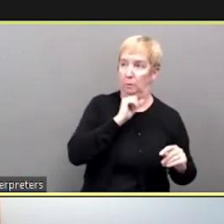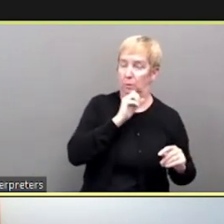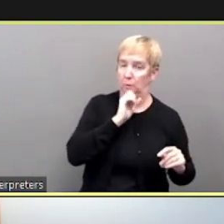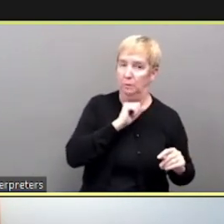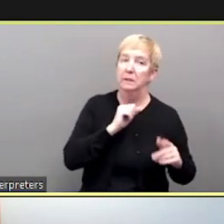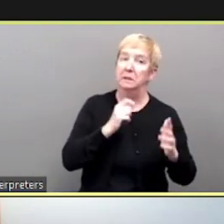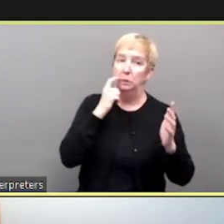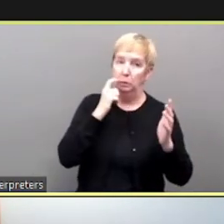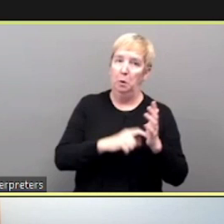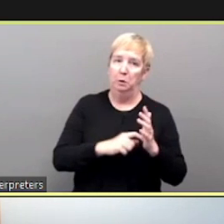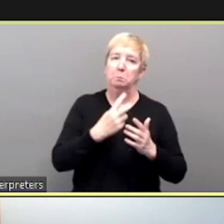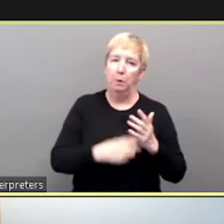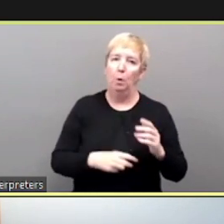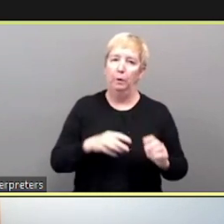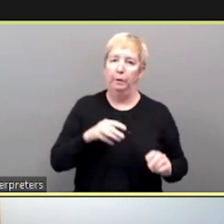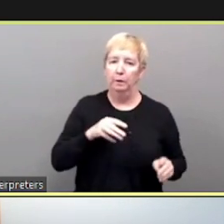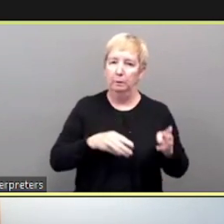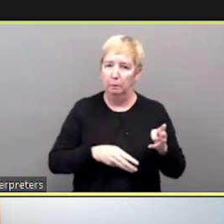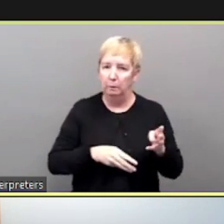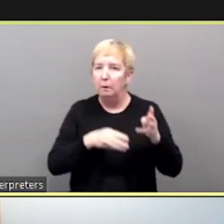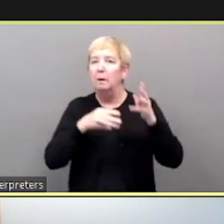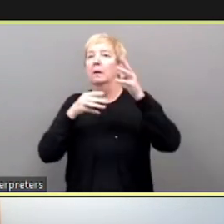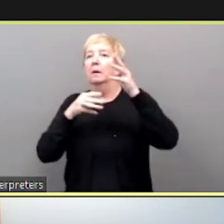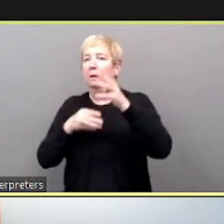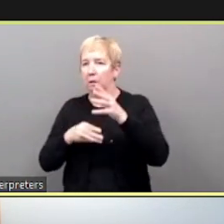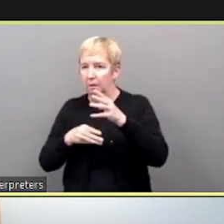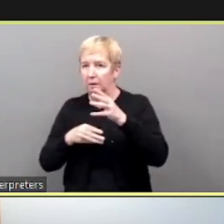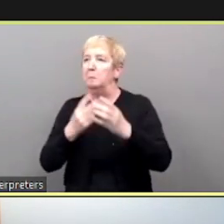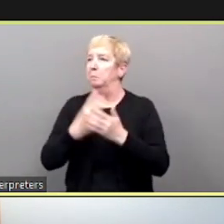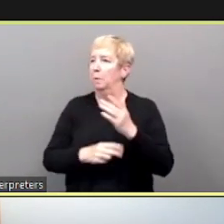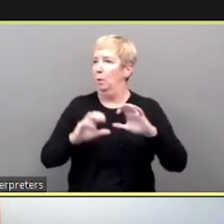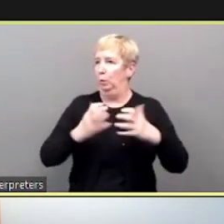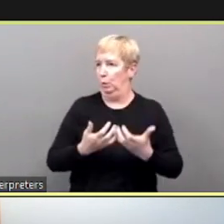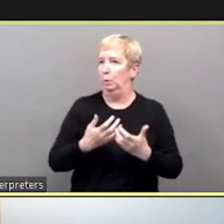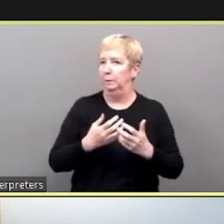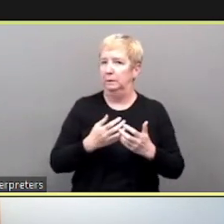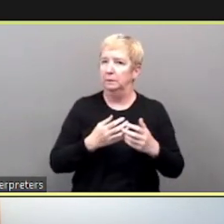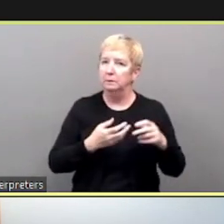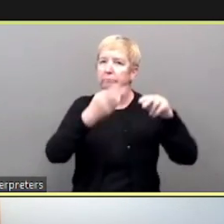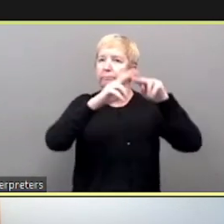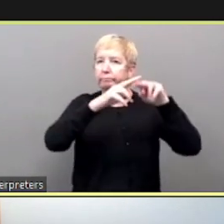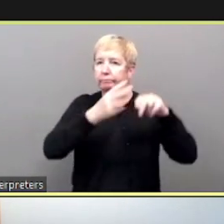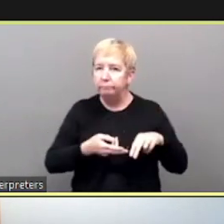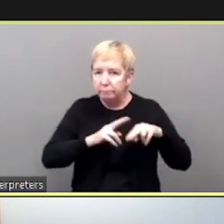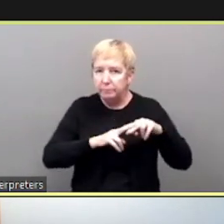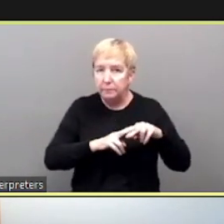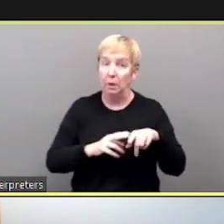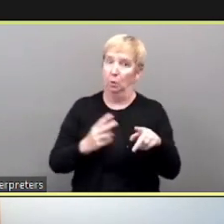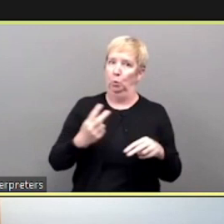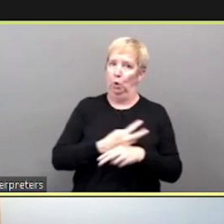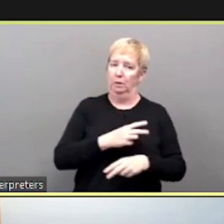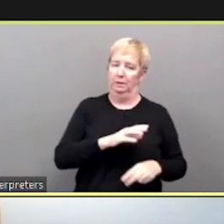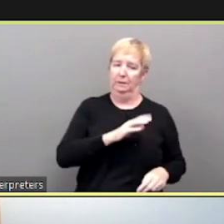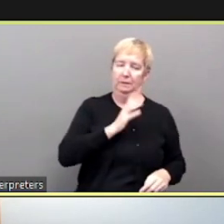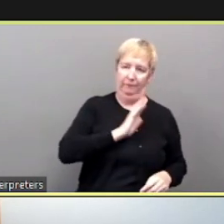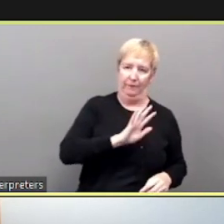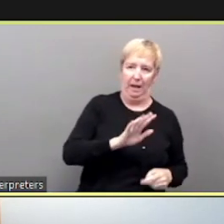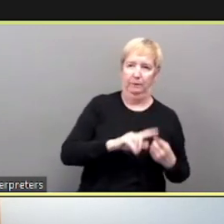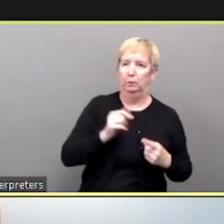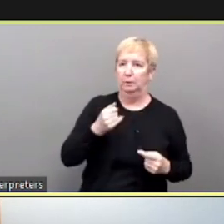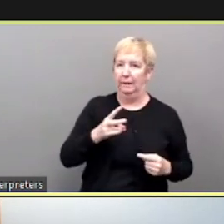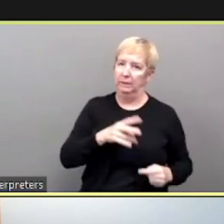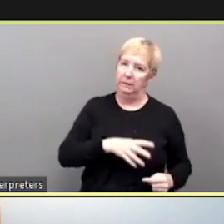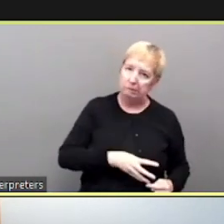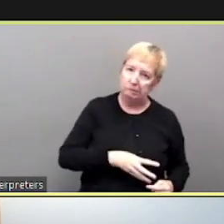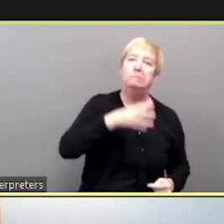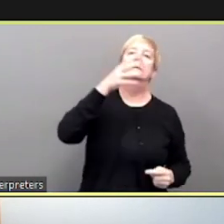increase in cases among both those age bands, more dramatic in that 5 to